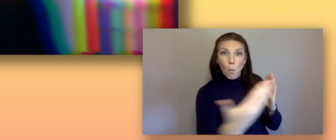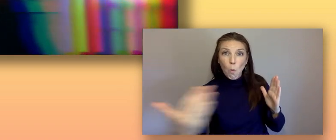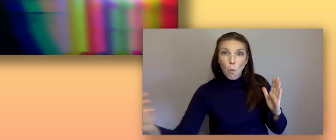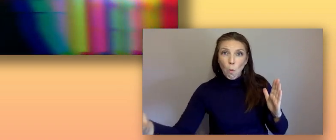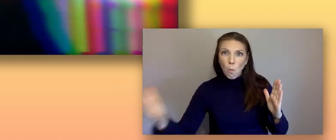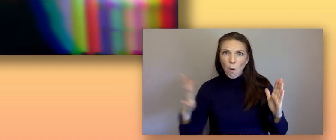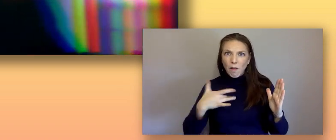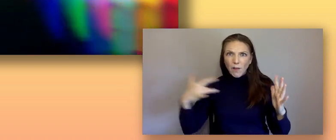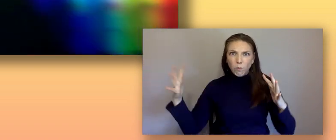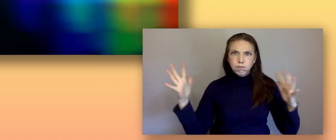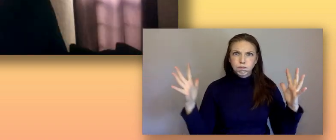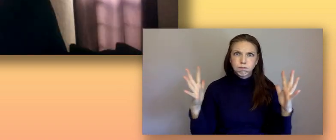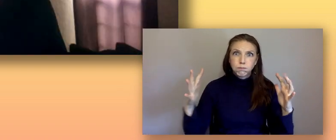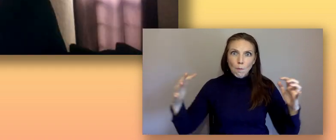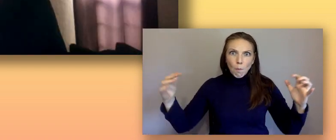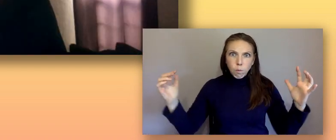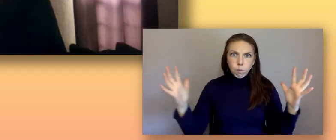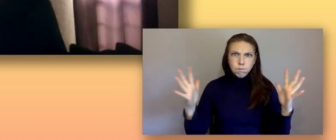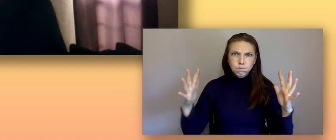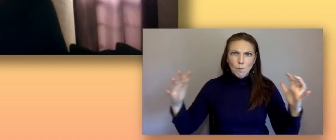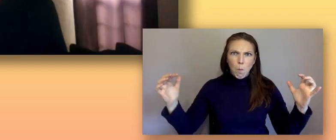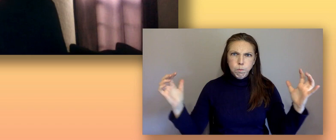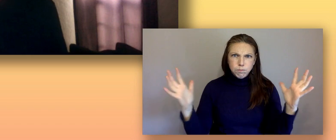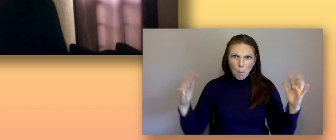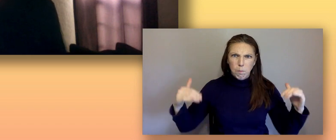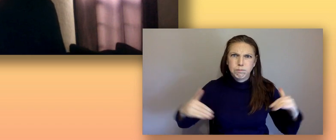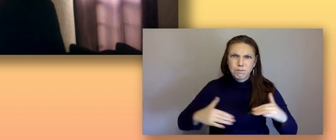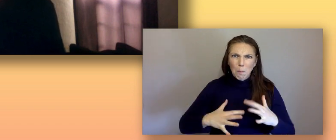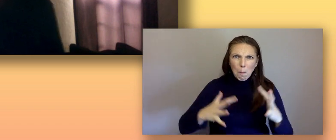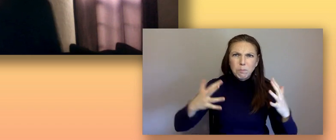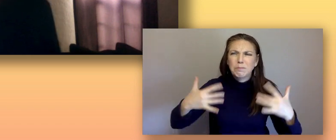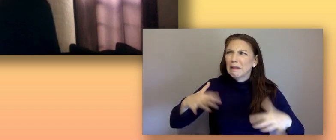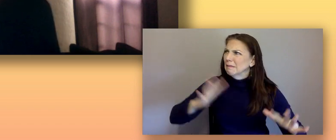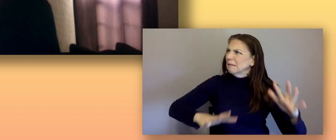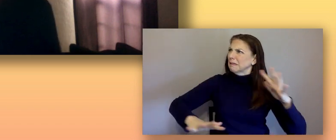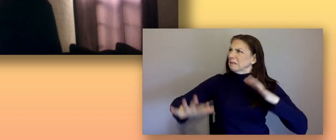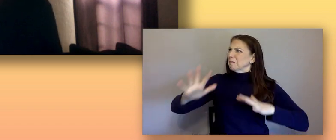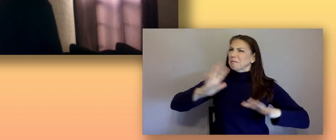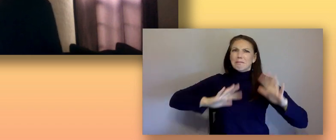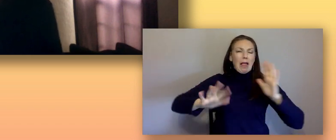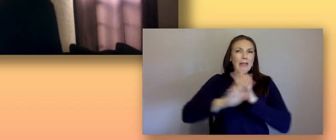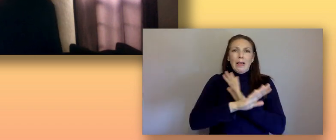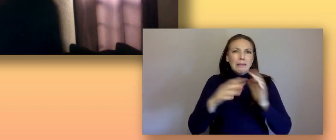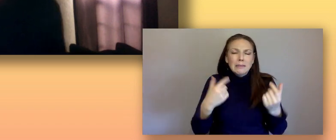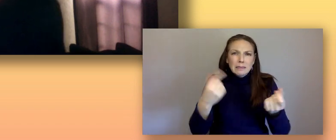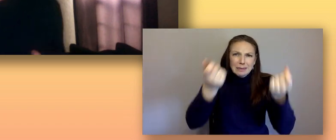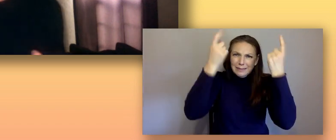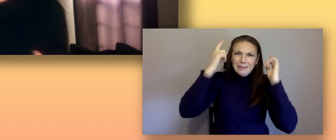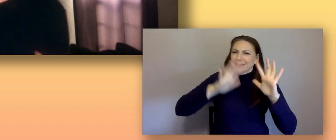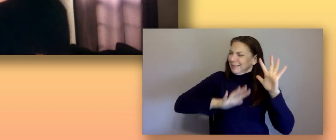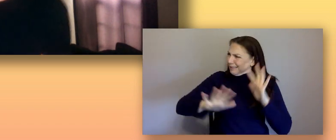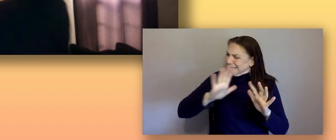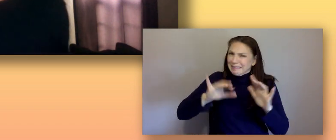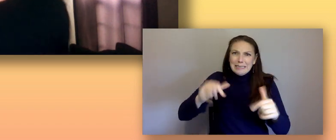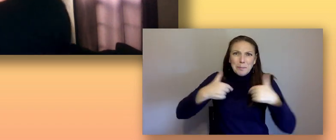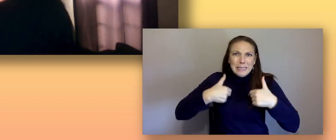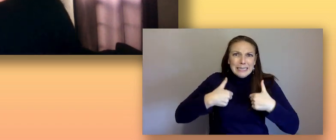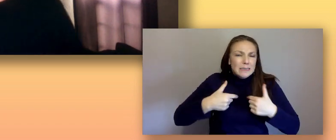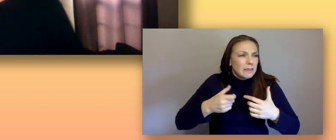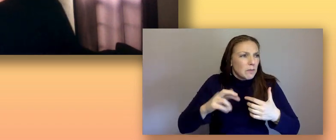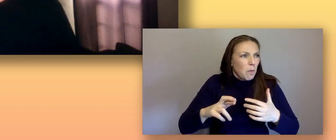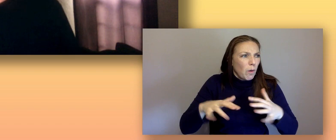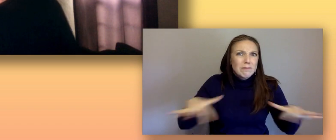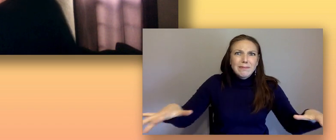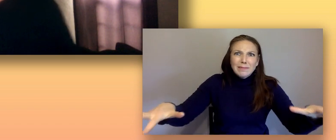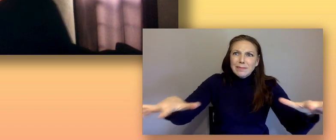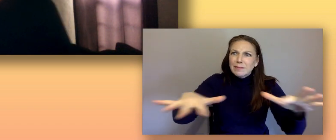breathing just a little too loud. Everything is off. I don't understand. Is it me, or is it